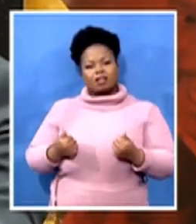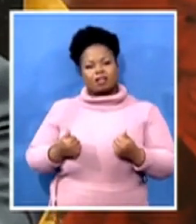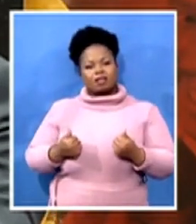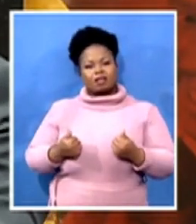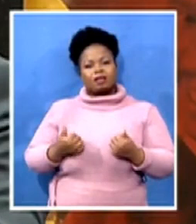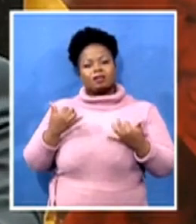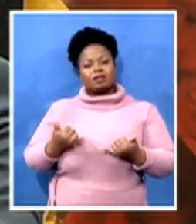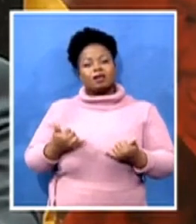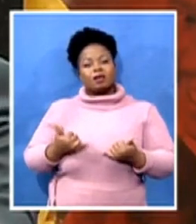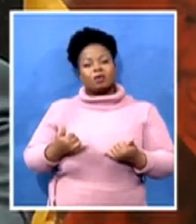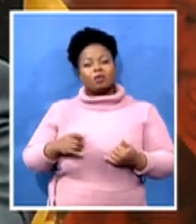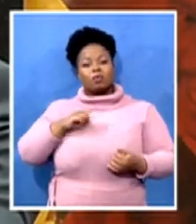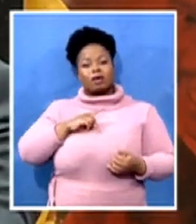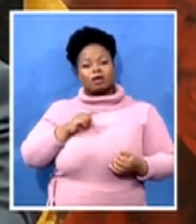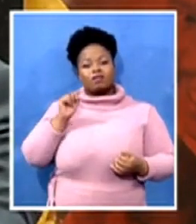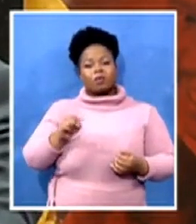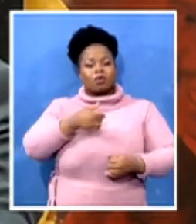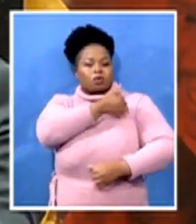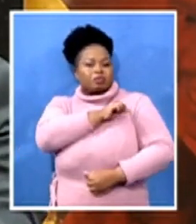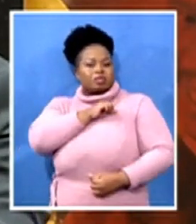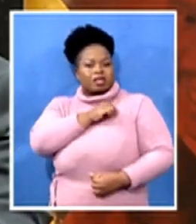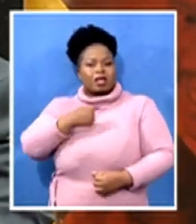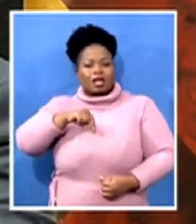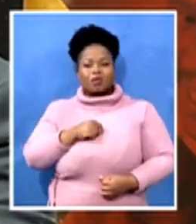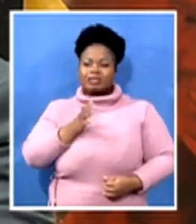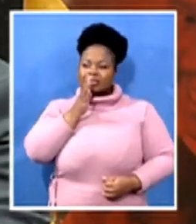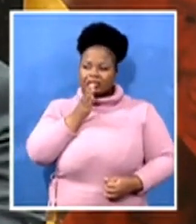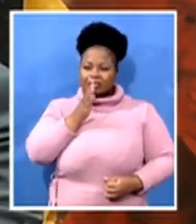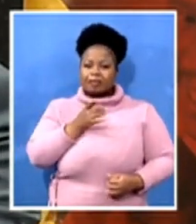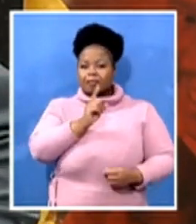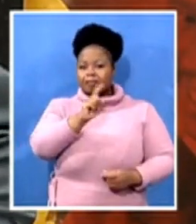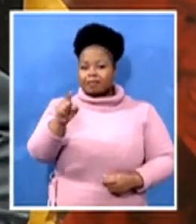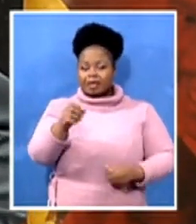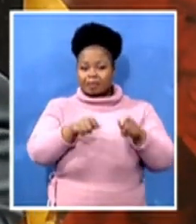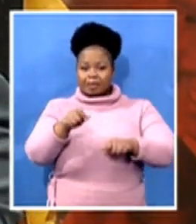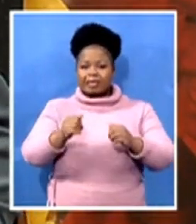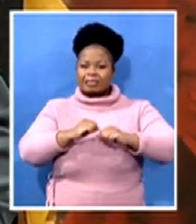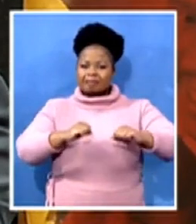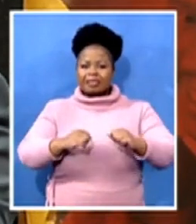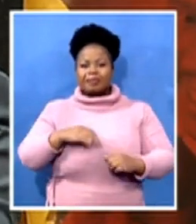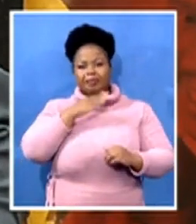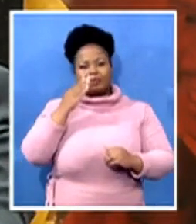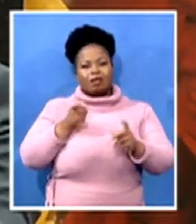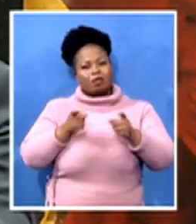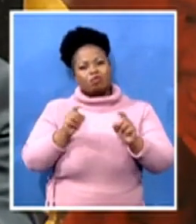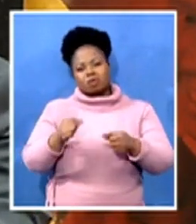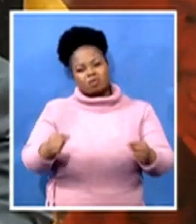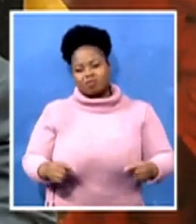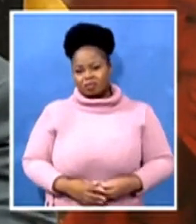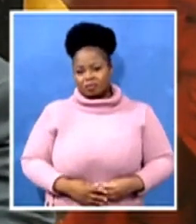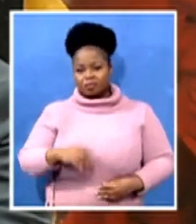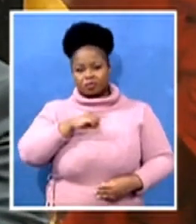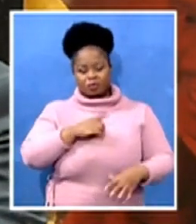zethu. Ngaxeshanye le coronavirus isibonise okokuba sisenoxanduva